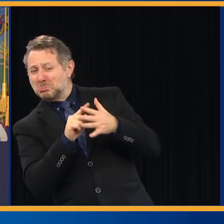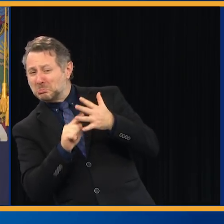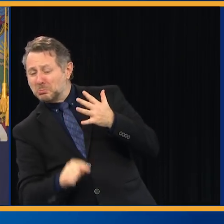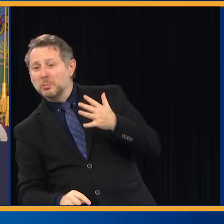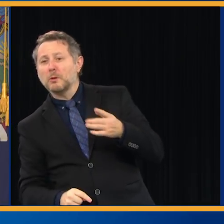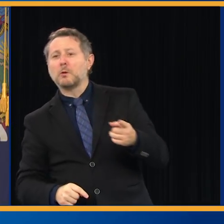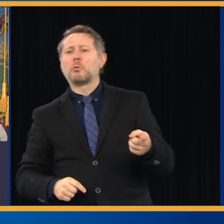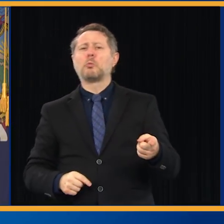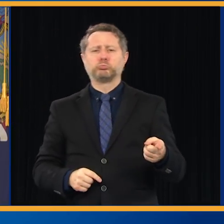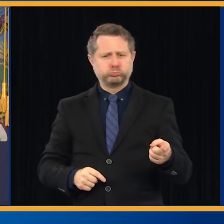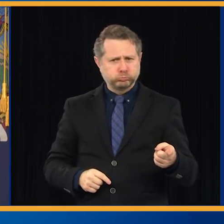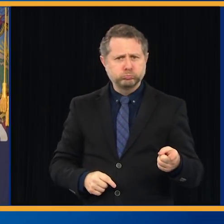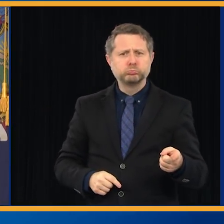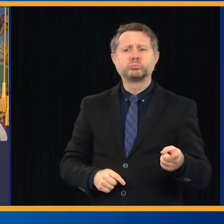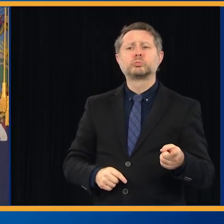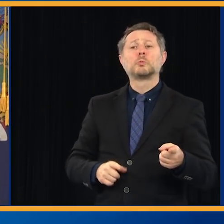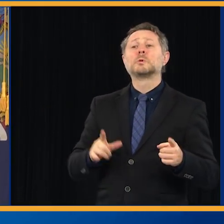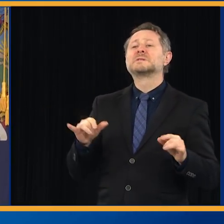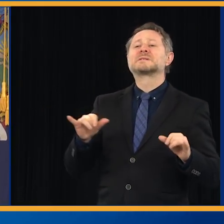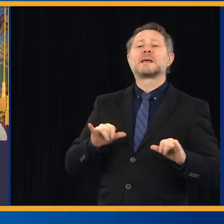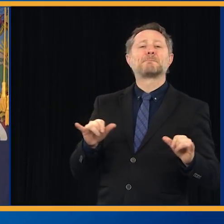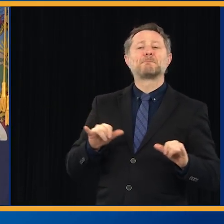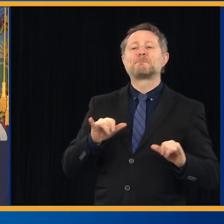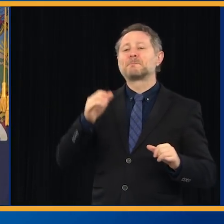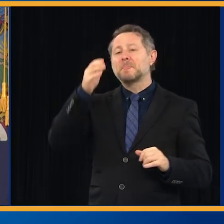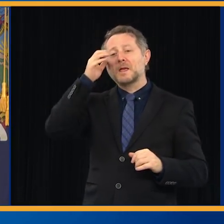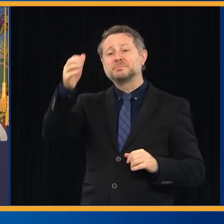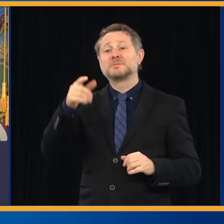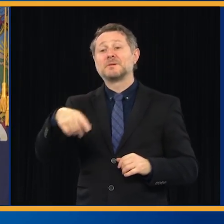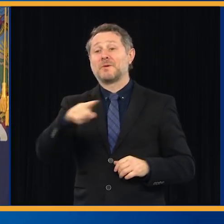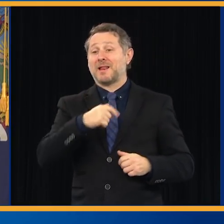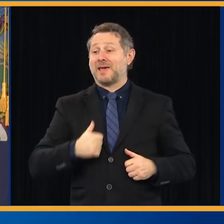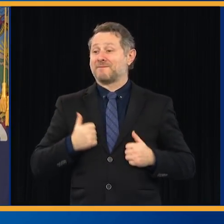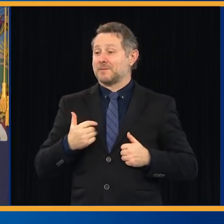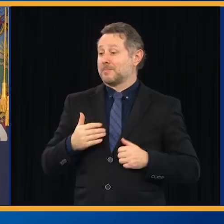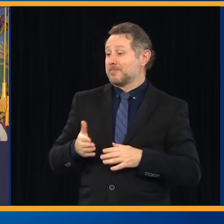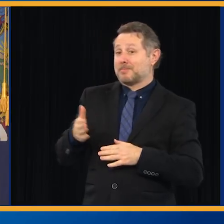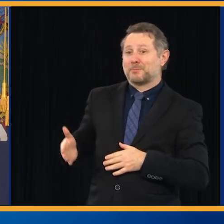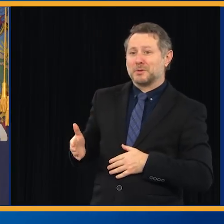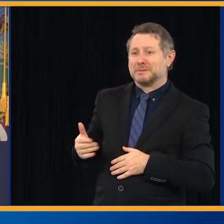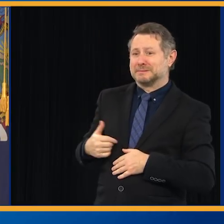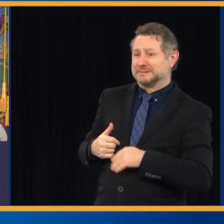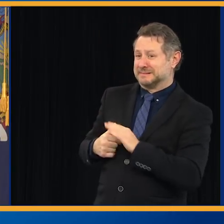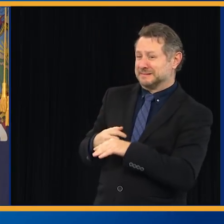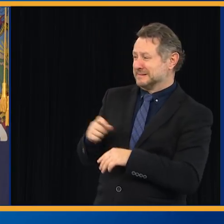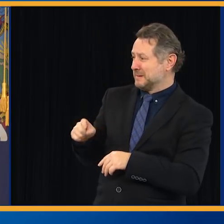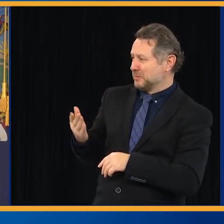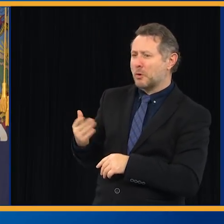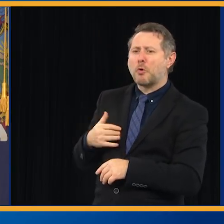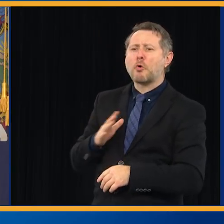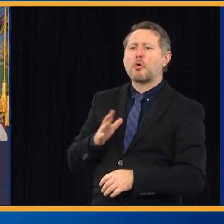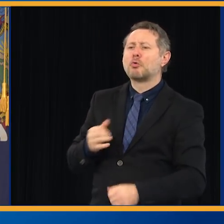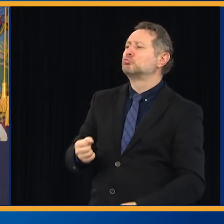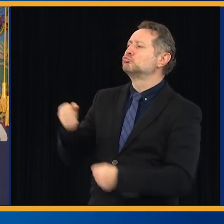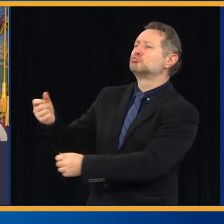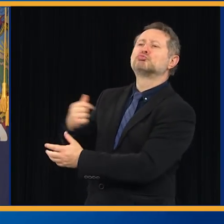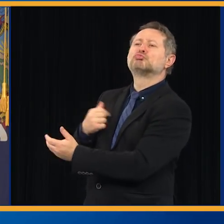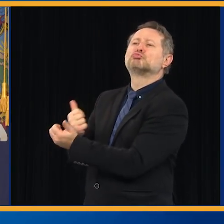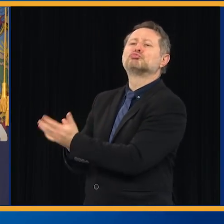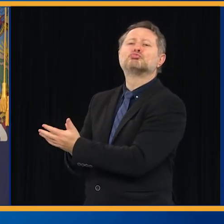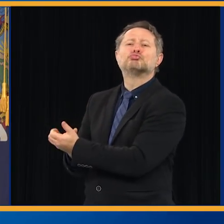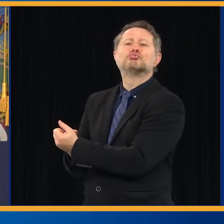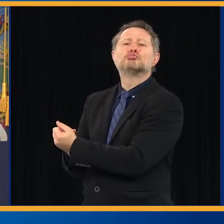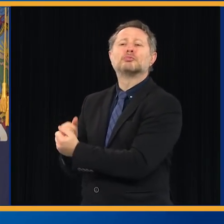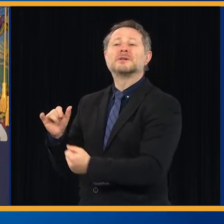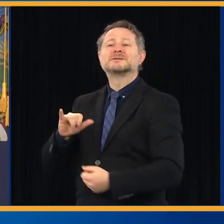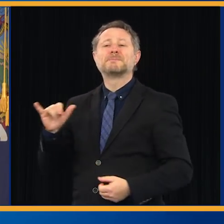the way you would deal with a neighbor in an extraordinary circumstance, right? You'd knock